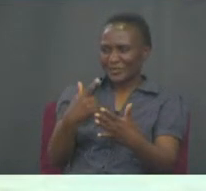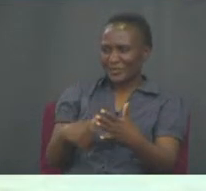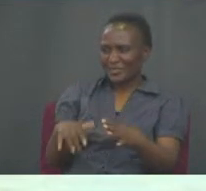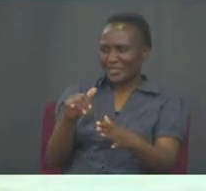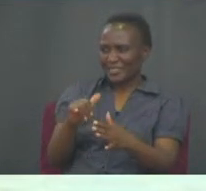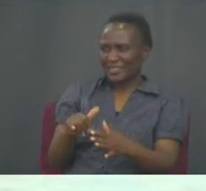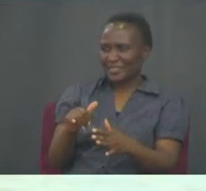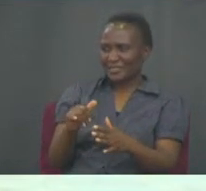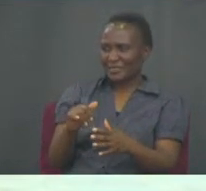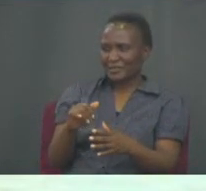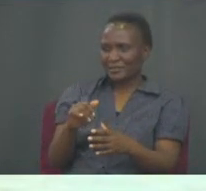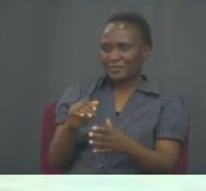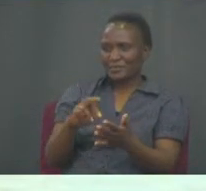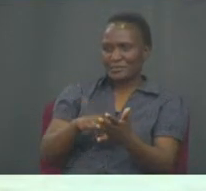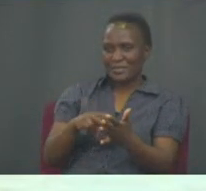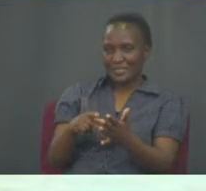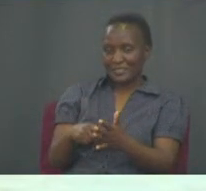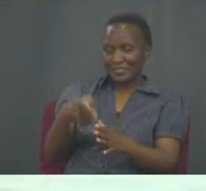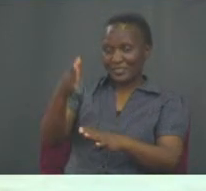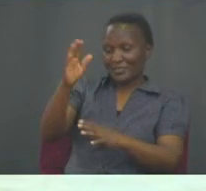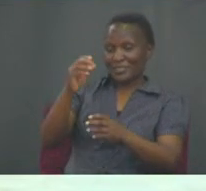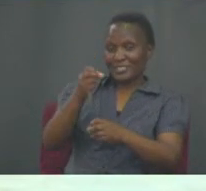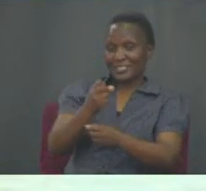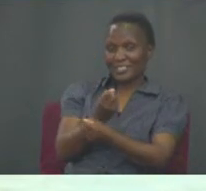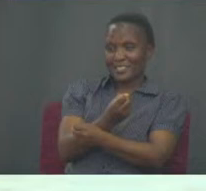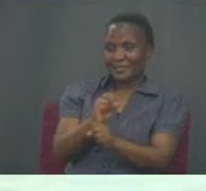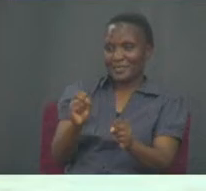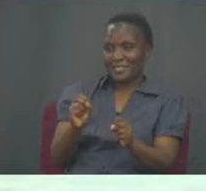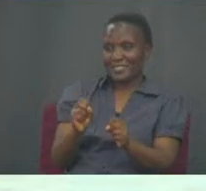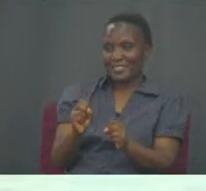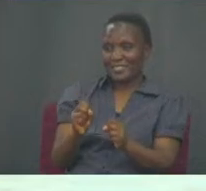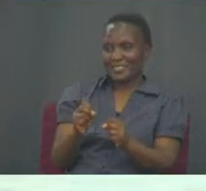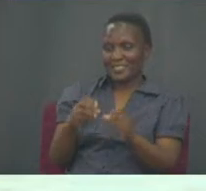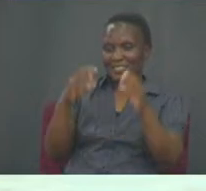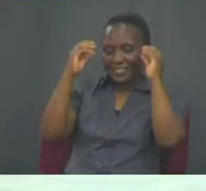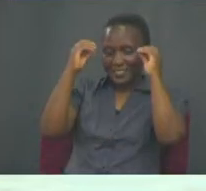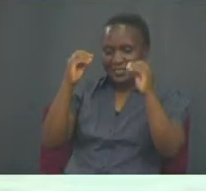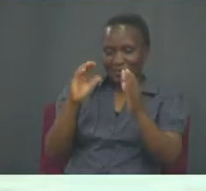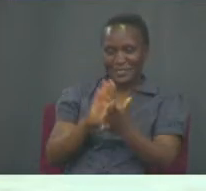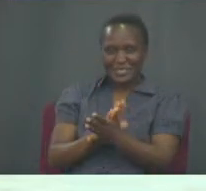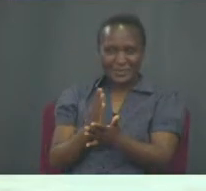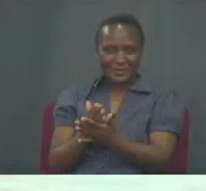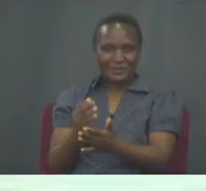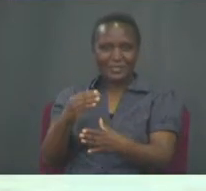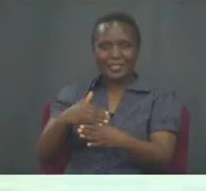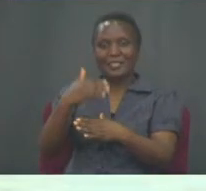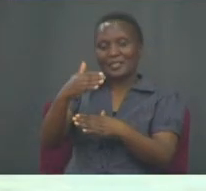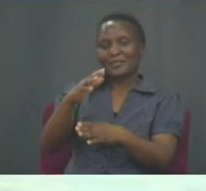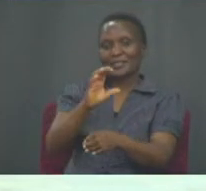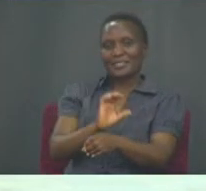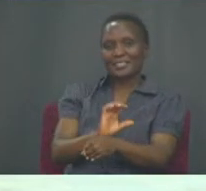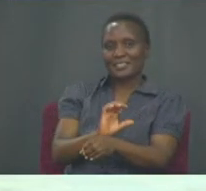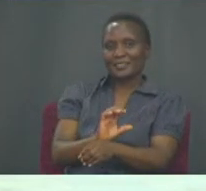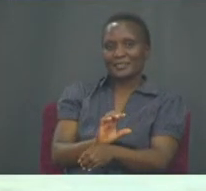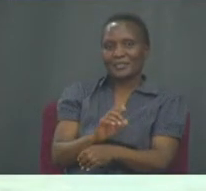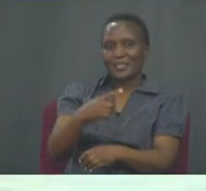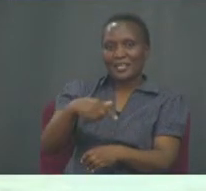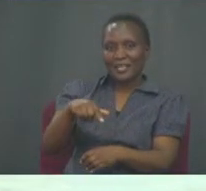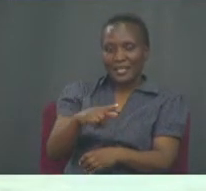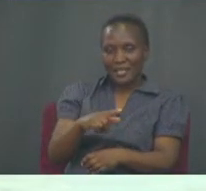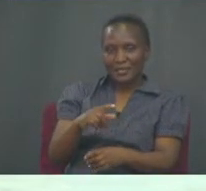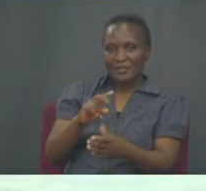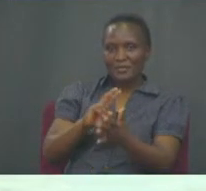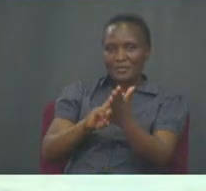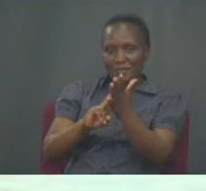He saves. Oh, good. Teach me some of that after church. That will be exciting. Our text has been